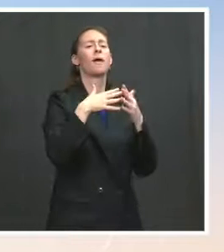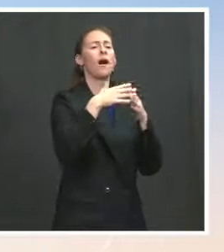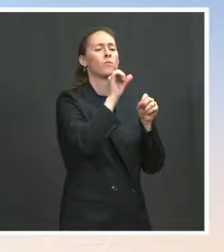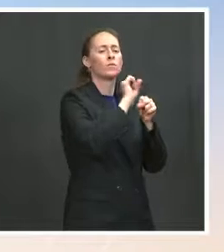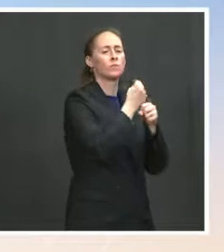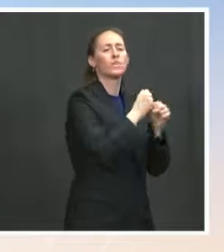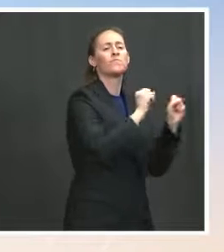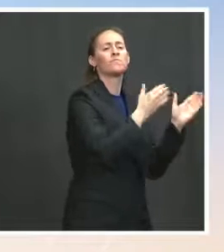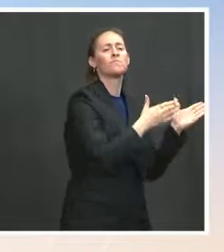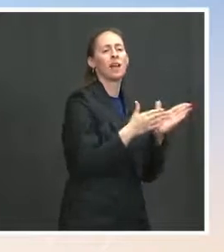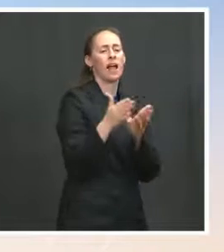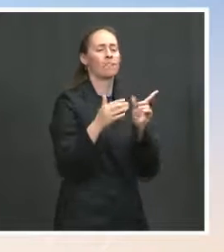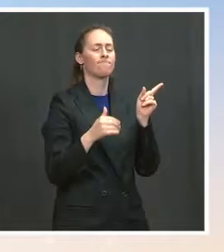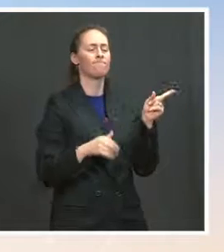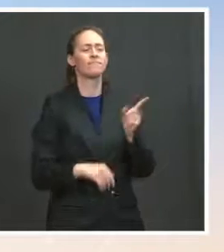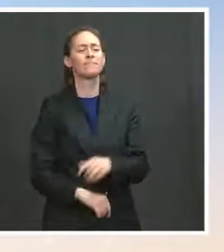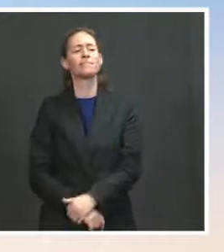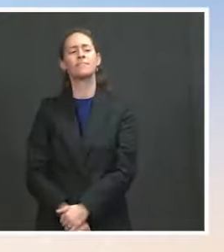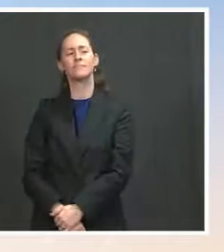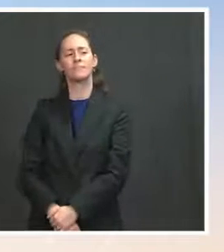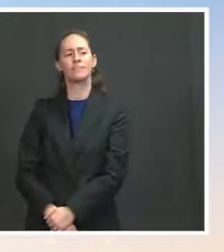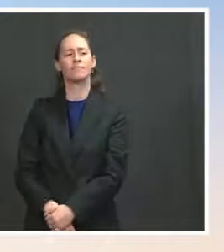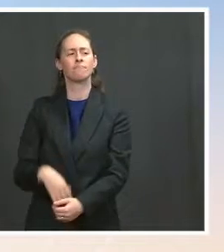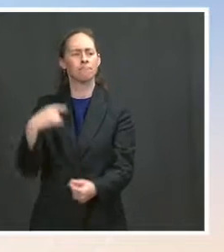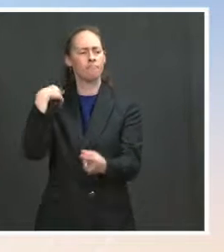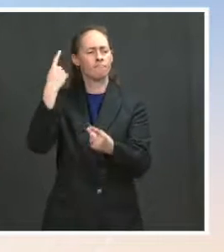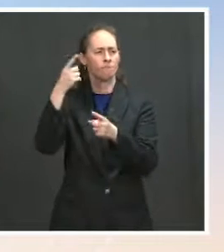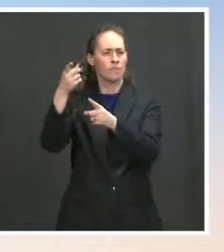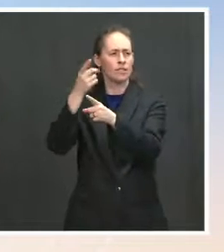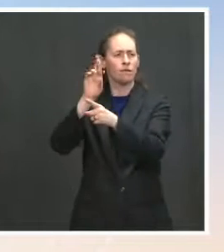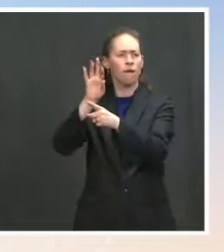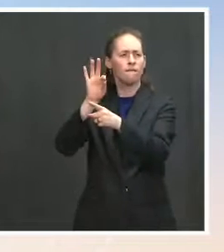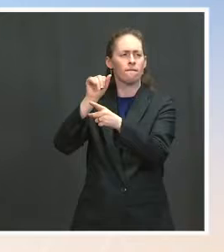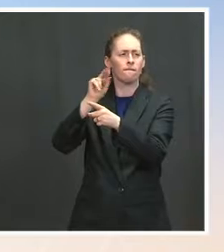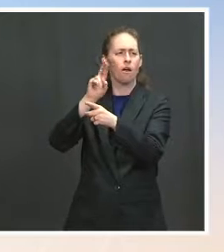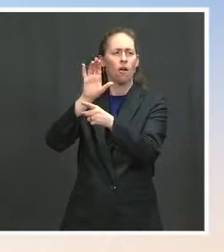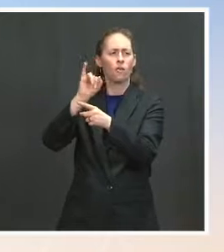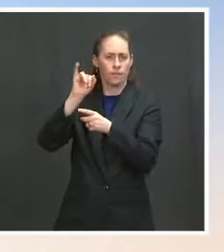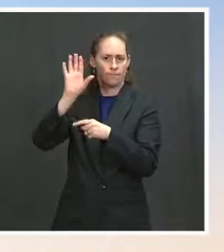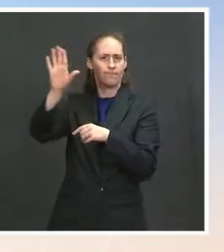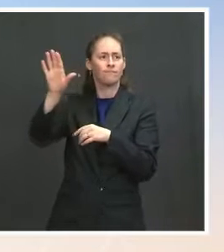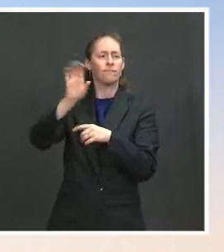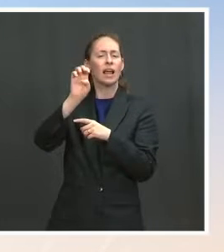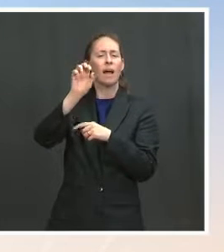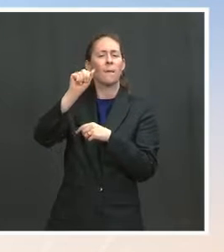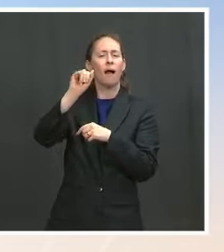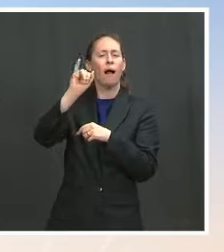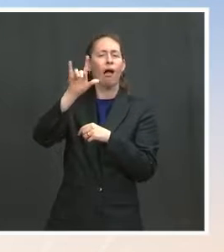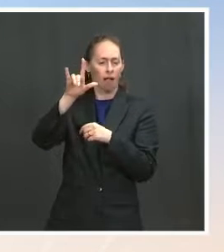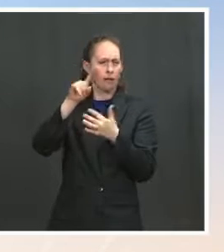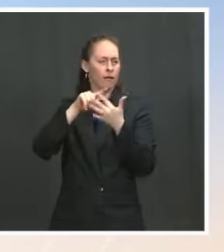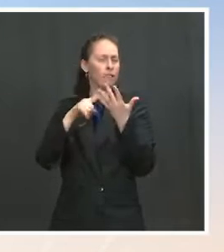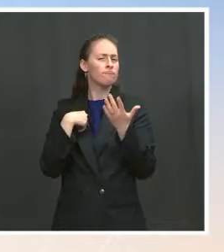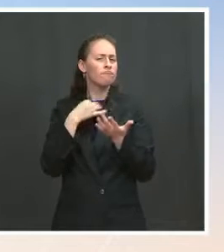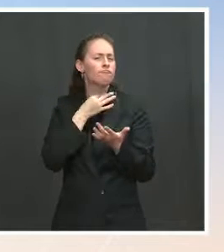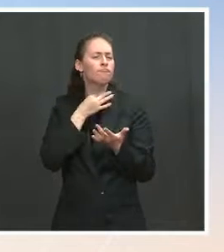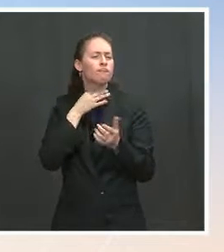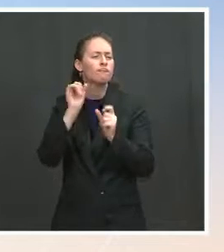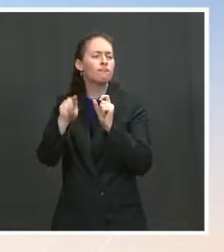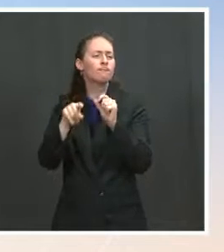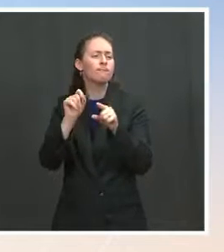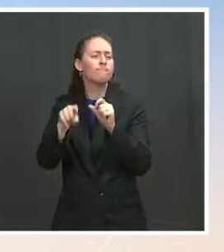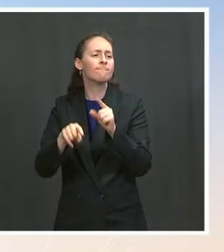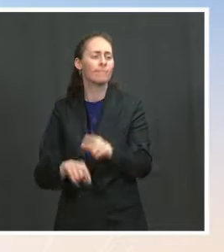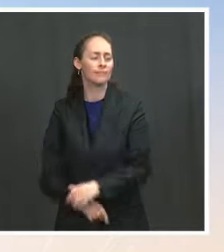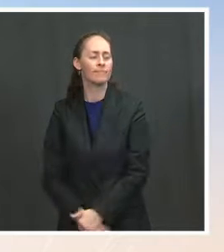Fauci, there was an exchange between Dr. Collins and Dr. Fauci referencing a Fox News